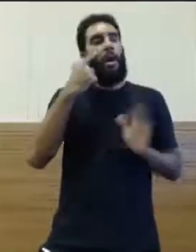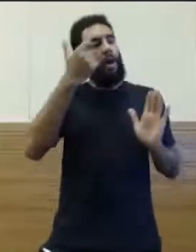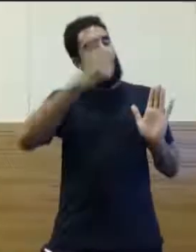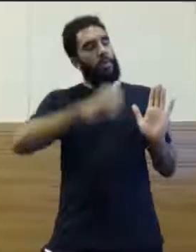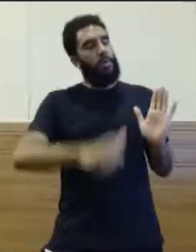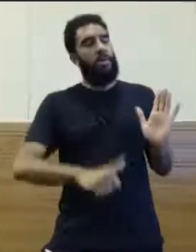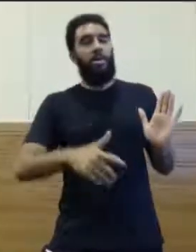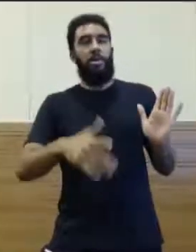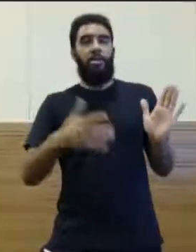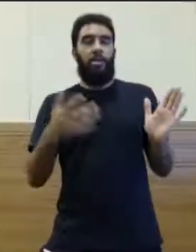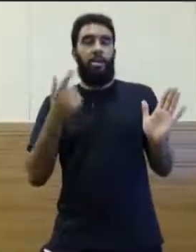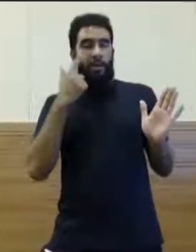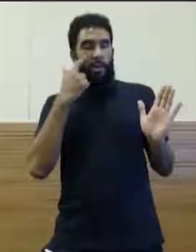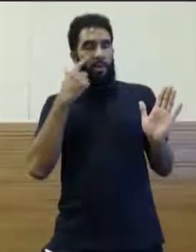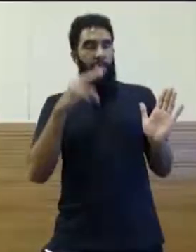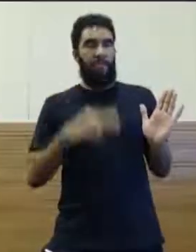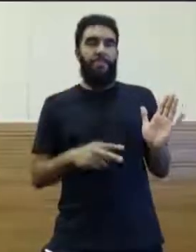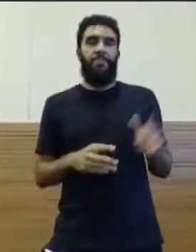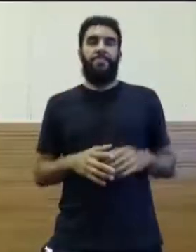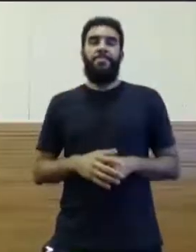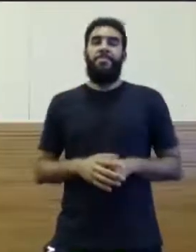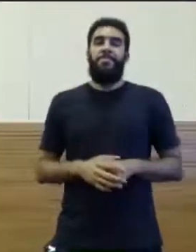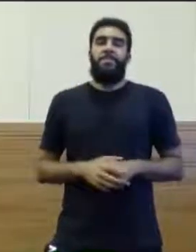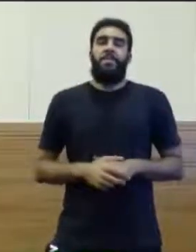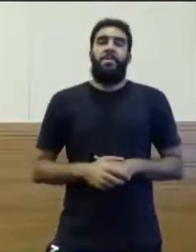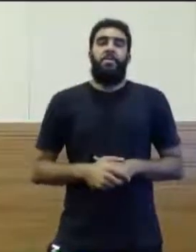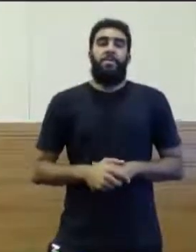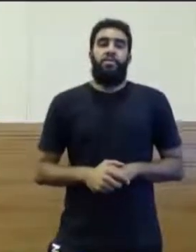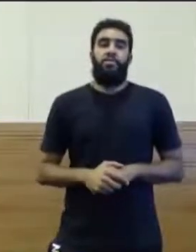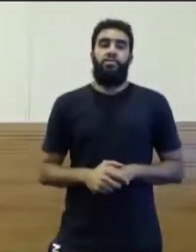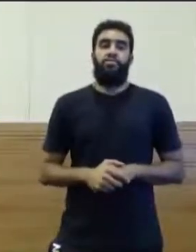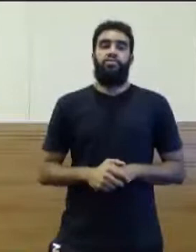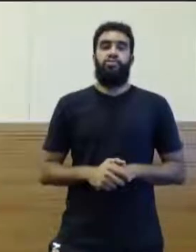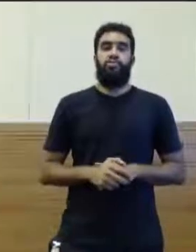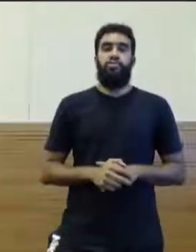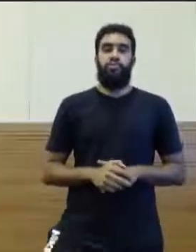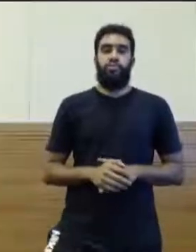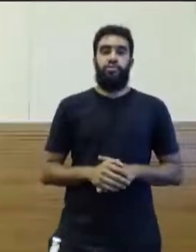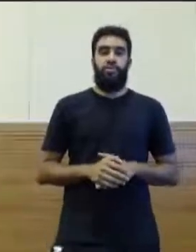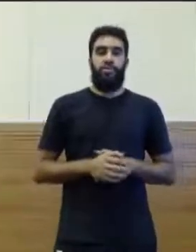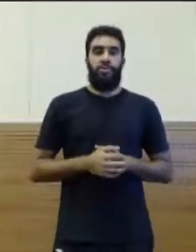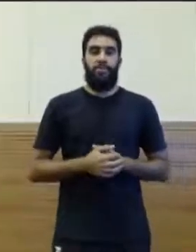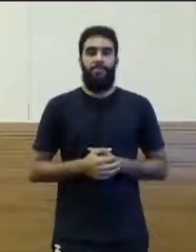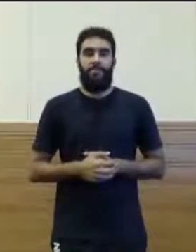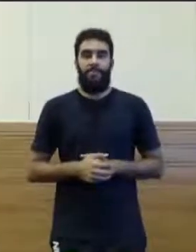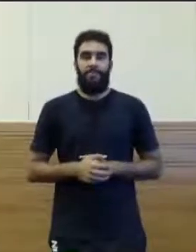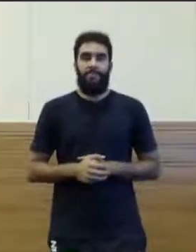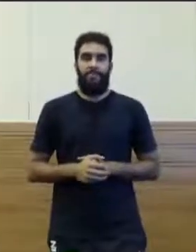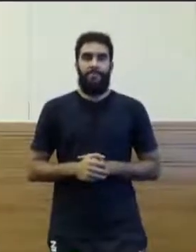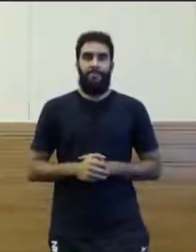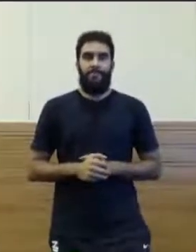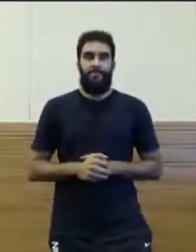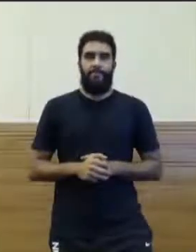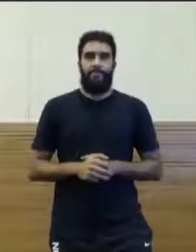with information and the messages they receive as regards nutrition.